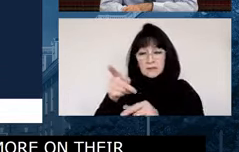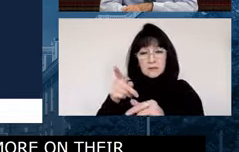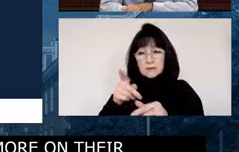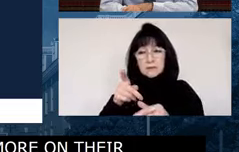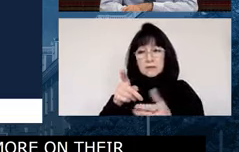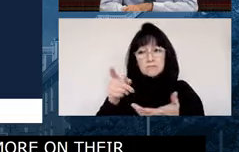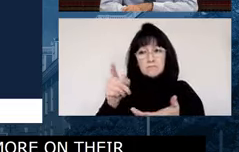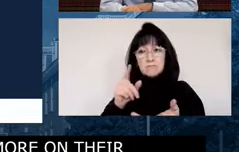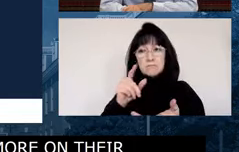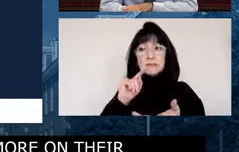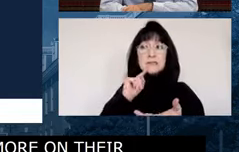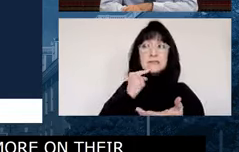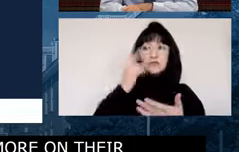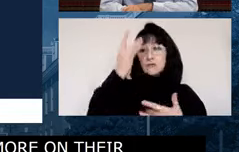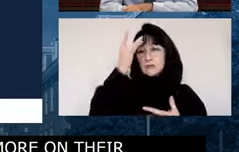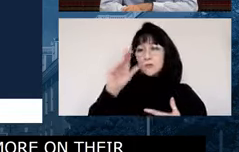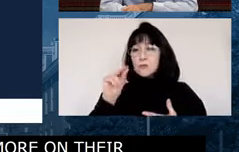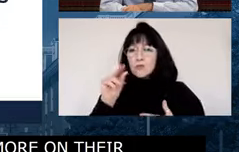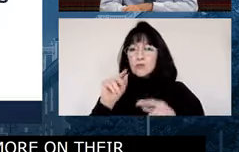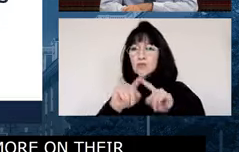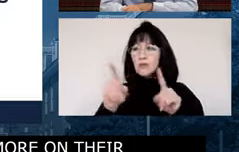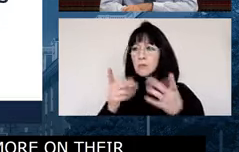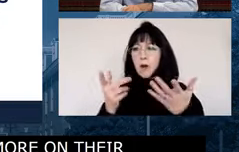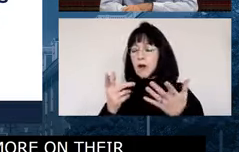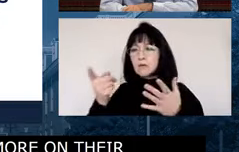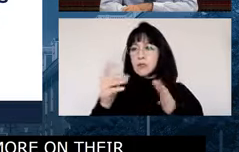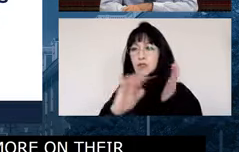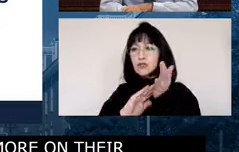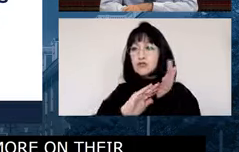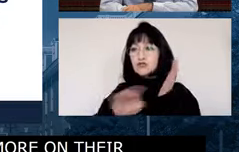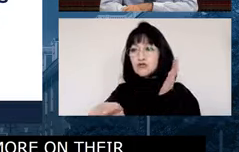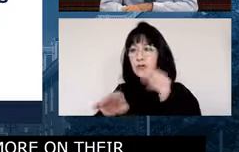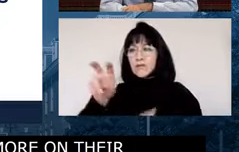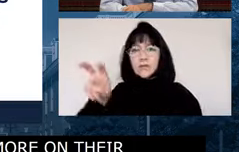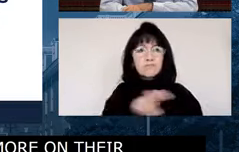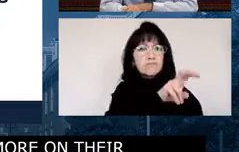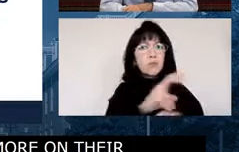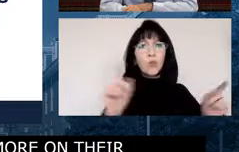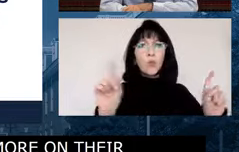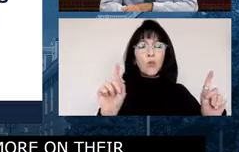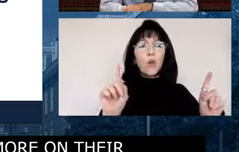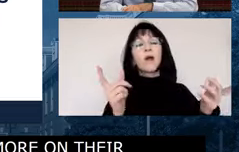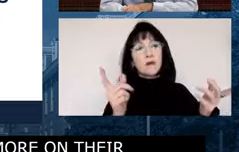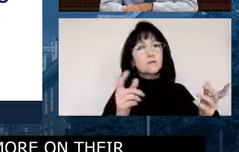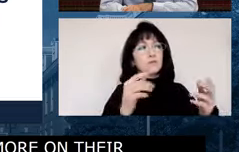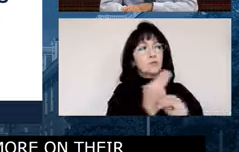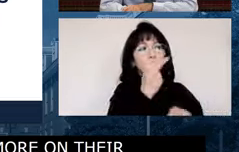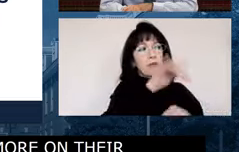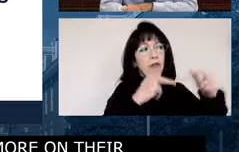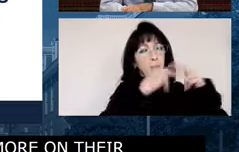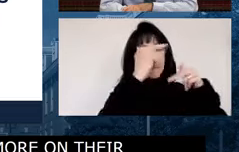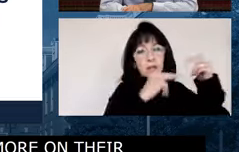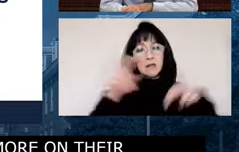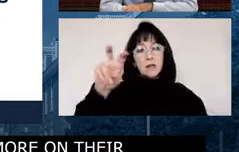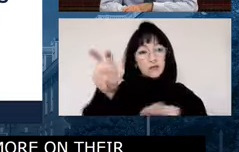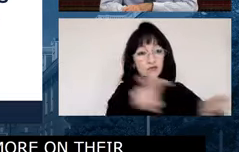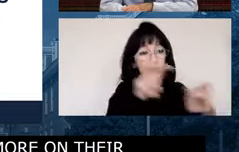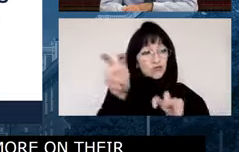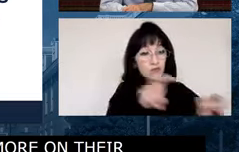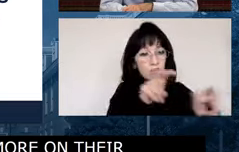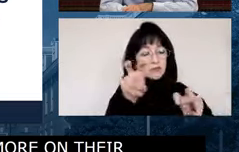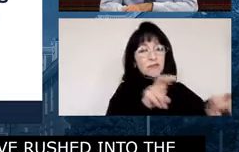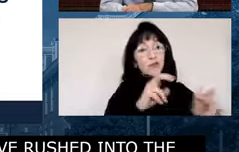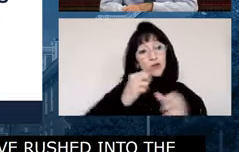other patients who need that care. So let's go to the data. You'll notice that all the data is